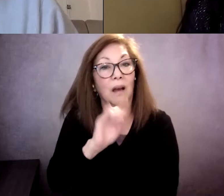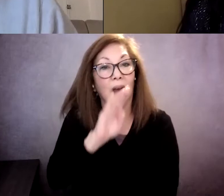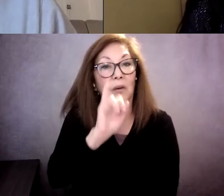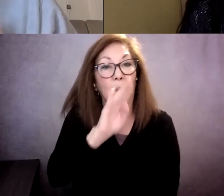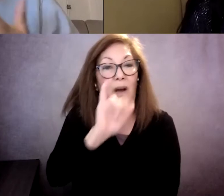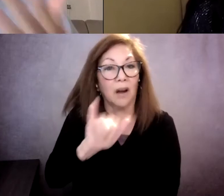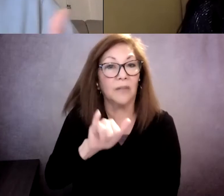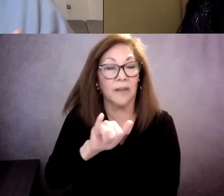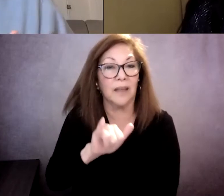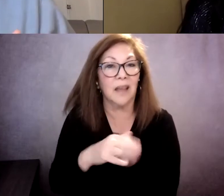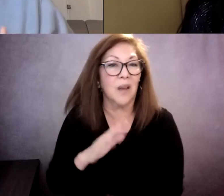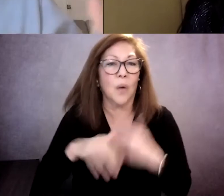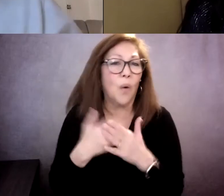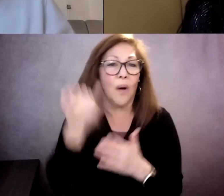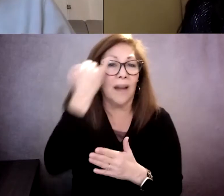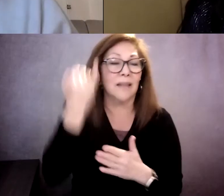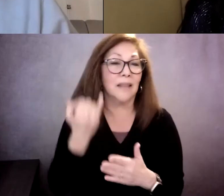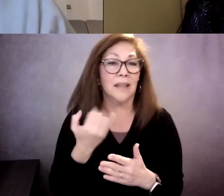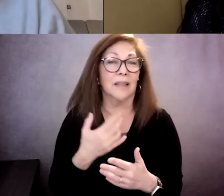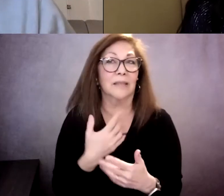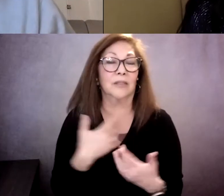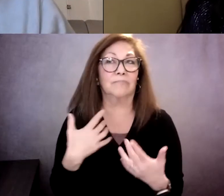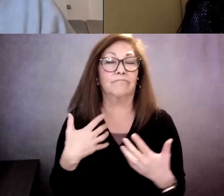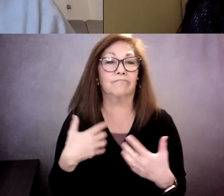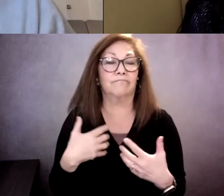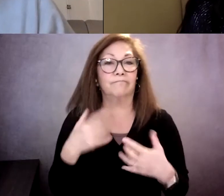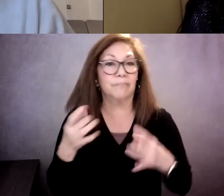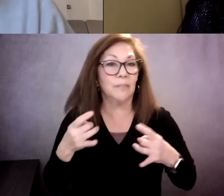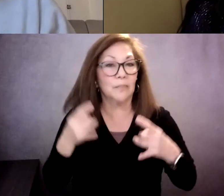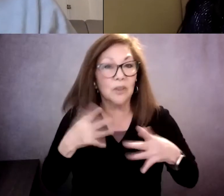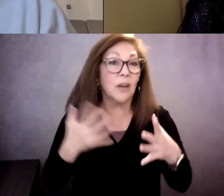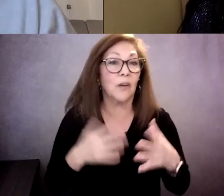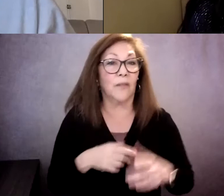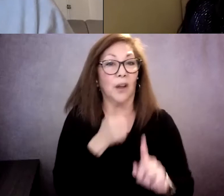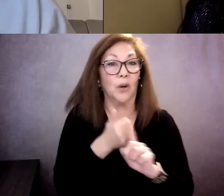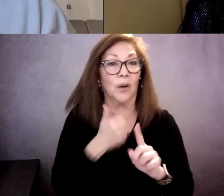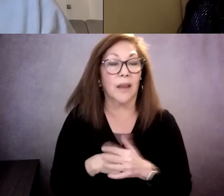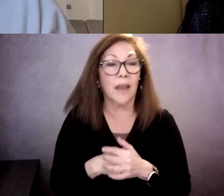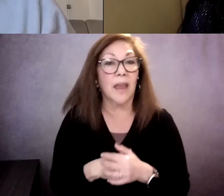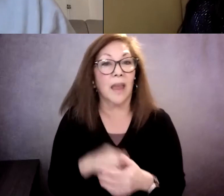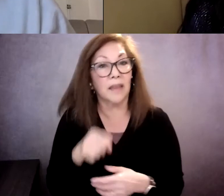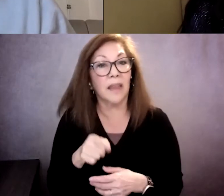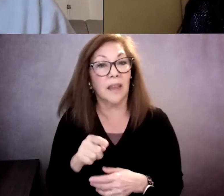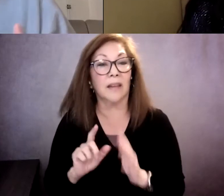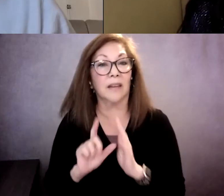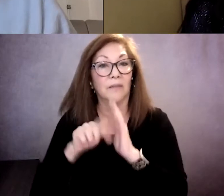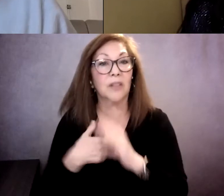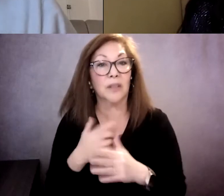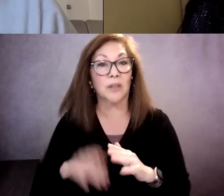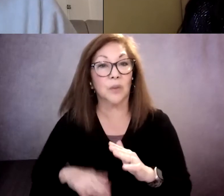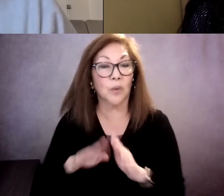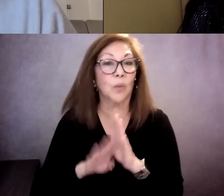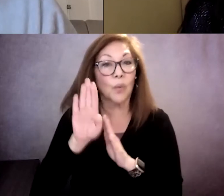do with her life. The idea horrified her, yet she eventually grew to I believe, from my understanding,